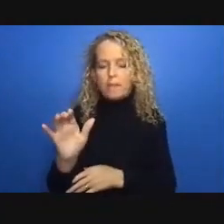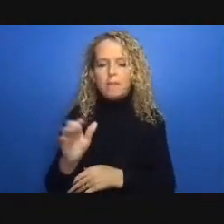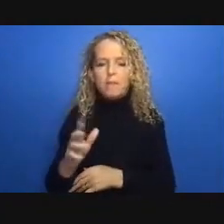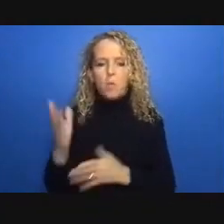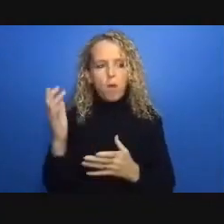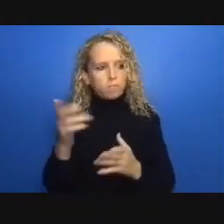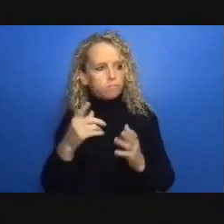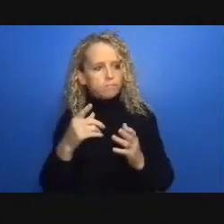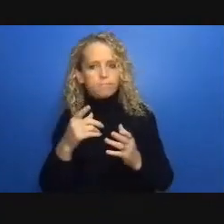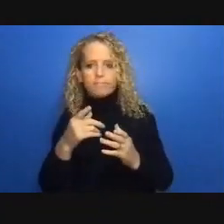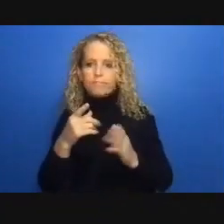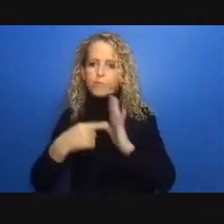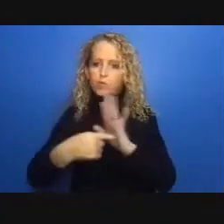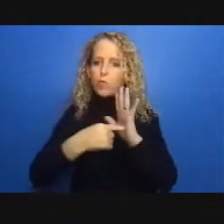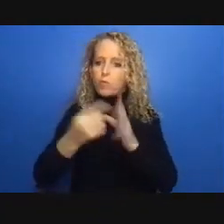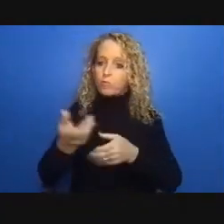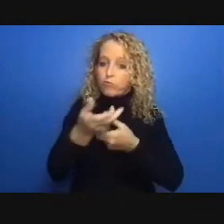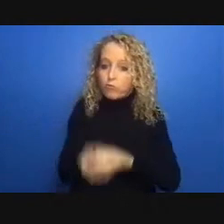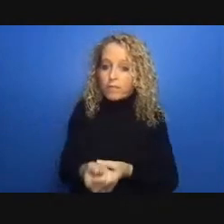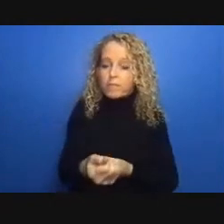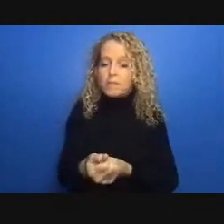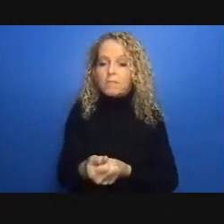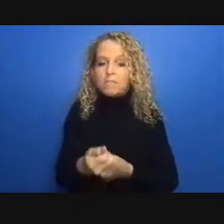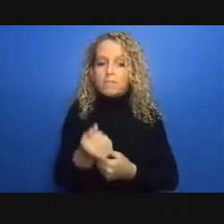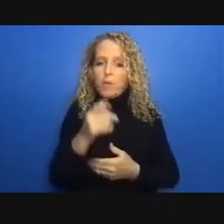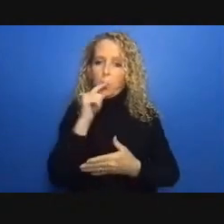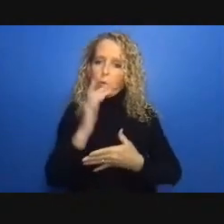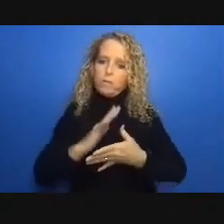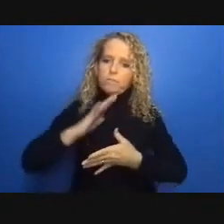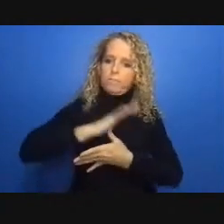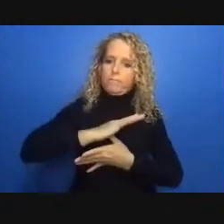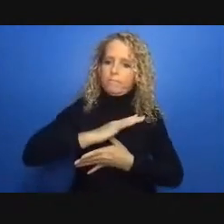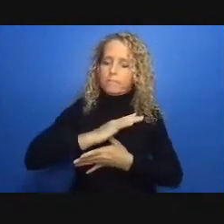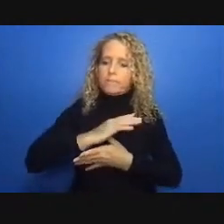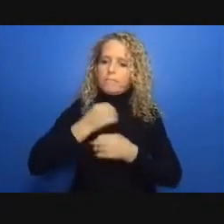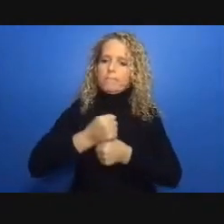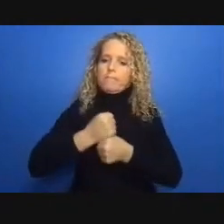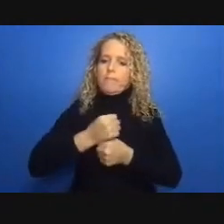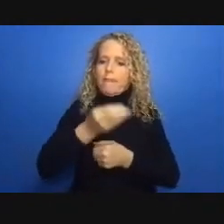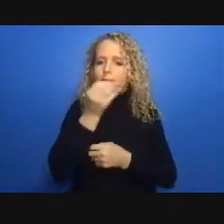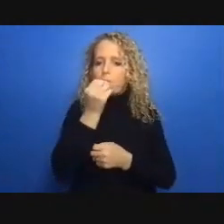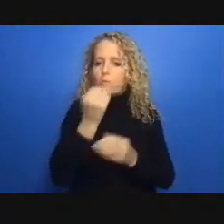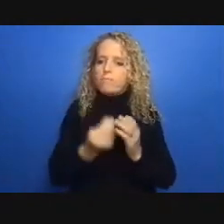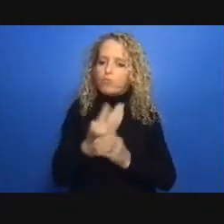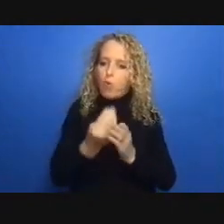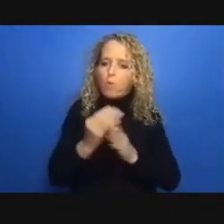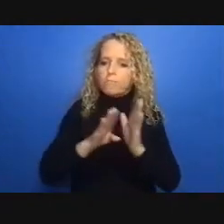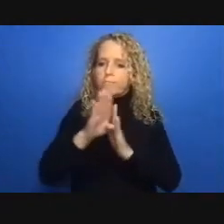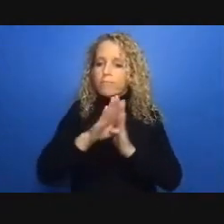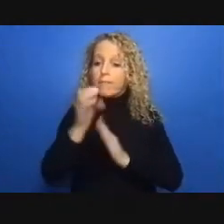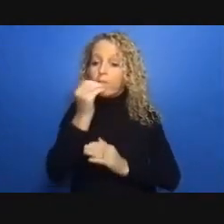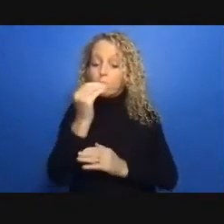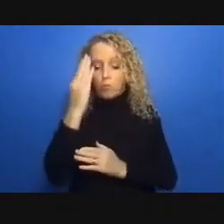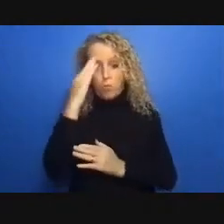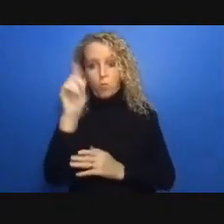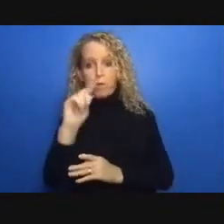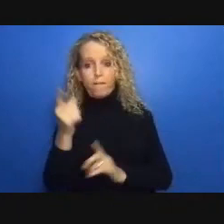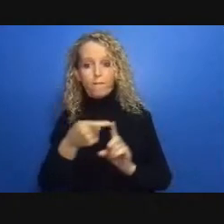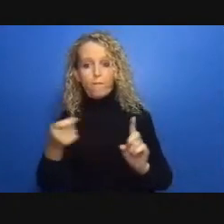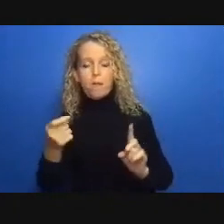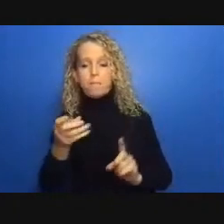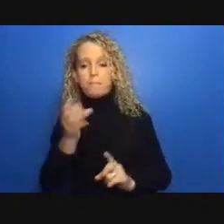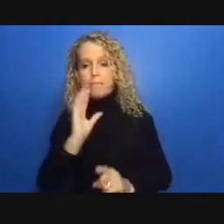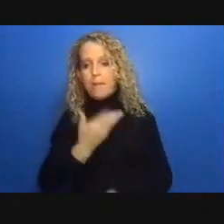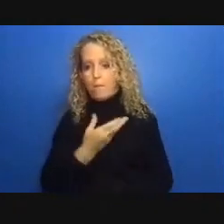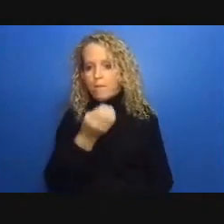the food system and that trust in that primary production so that we know that, you know, where our food is coming from. So I would say